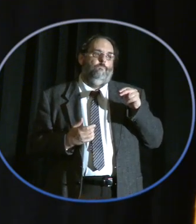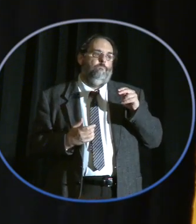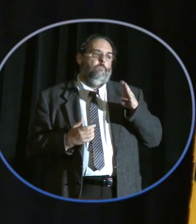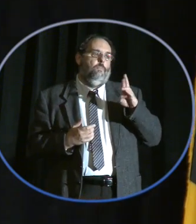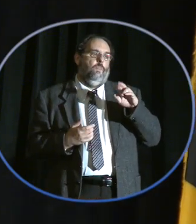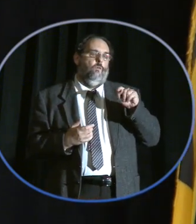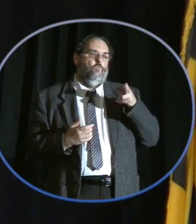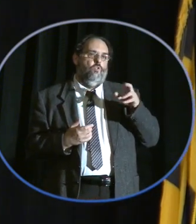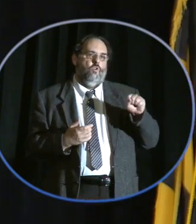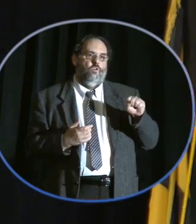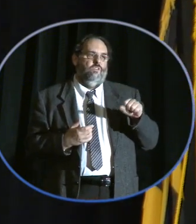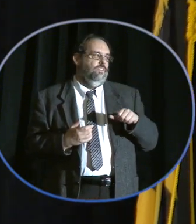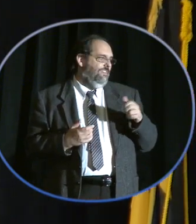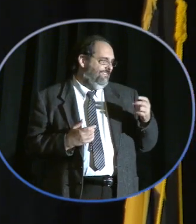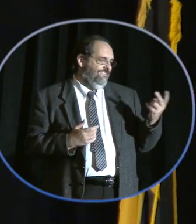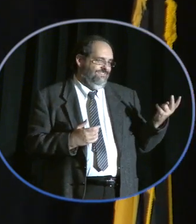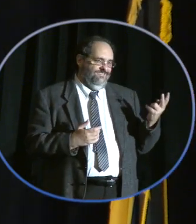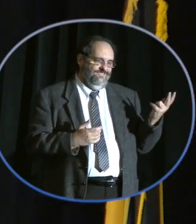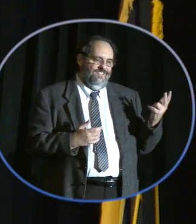the Johnson brothers and Dr. Bonley to come up here.